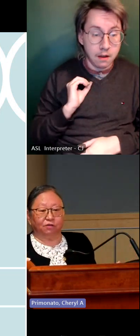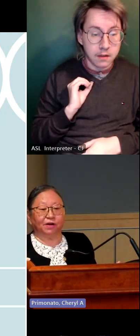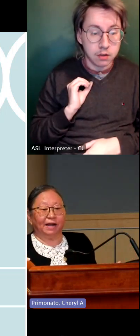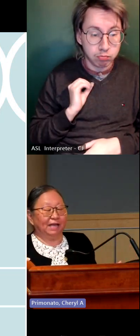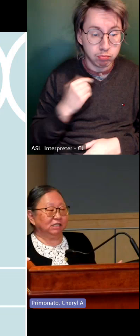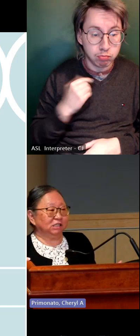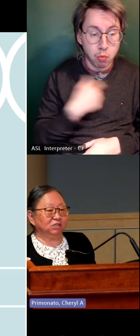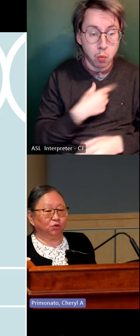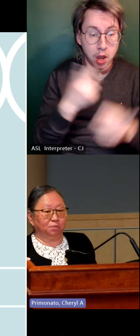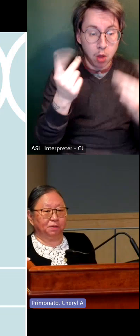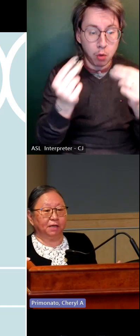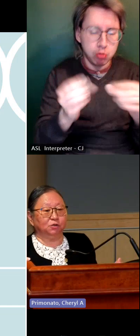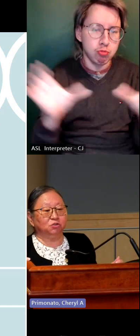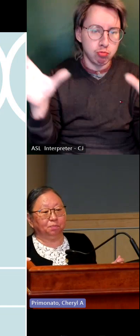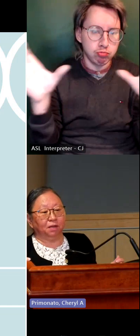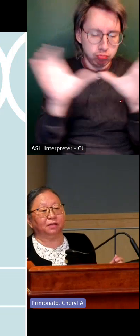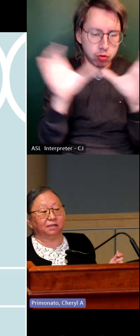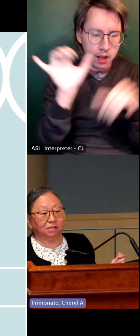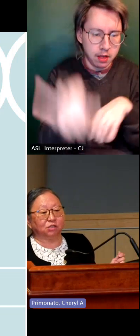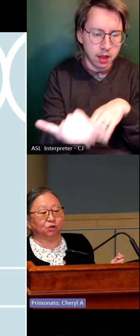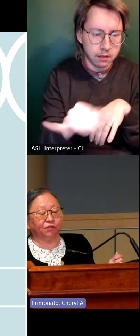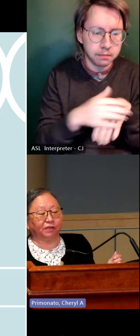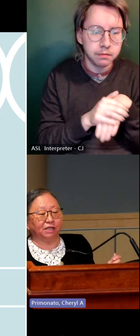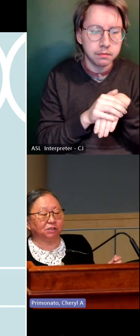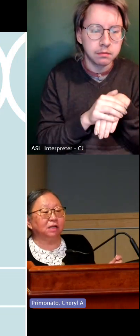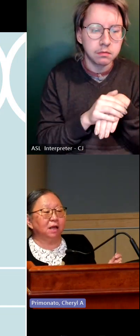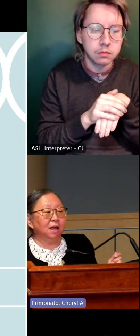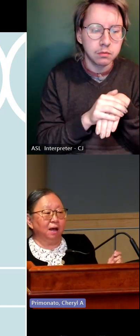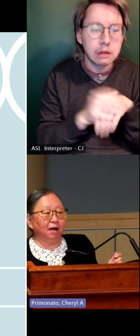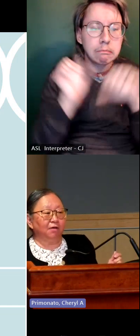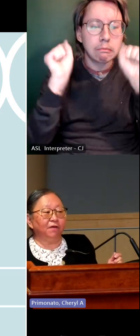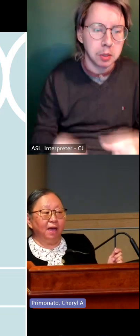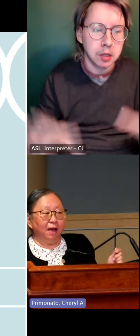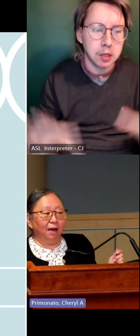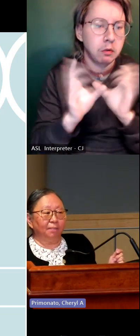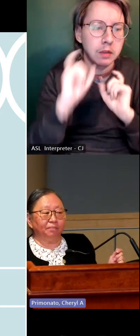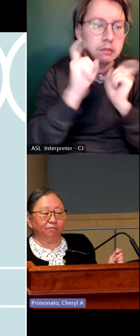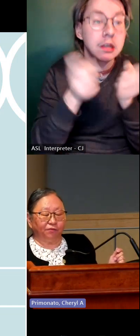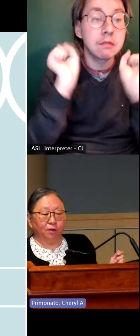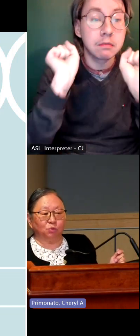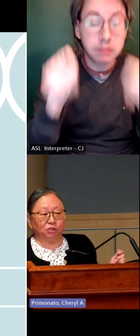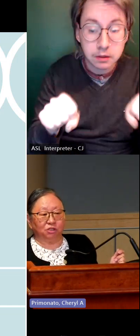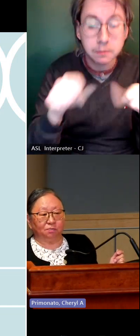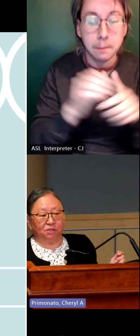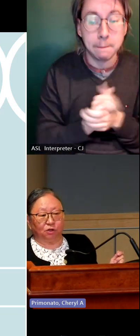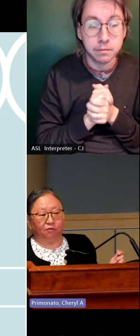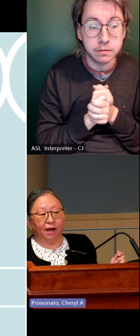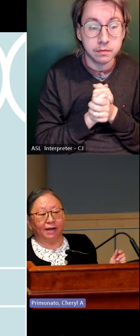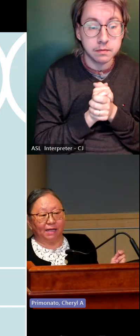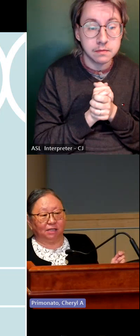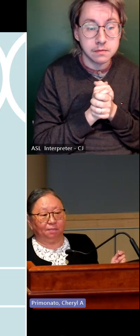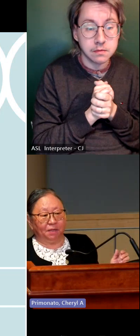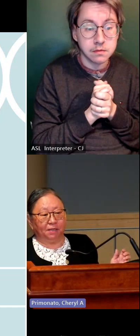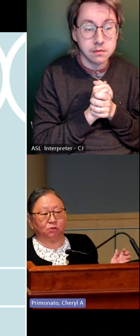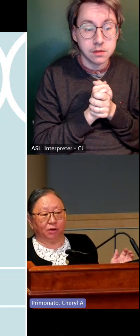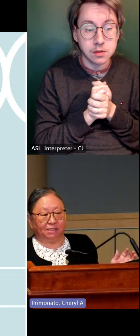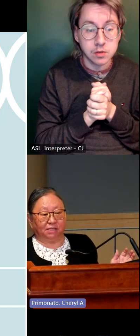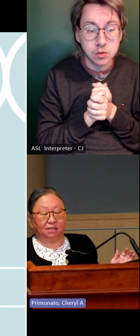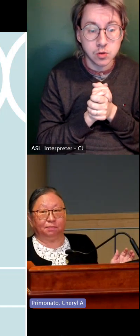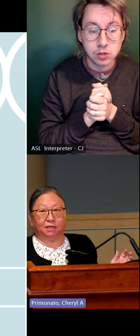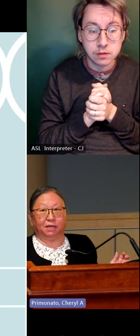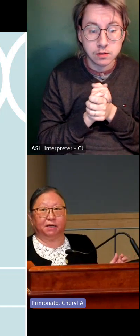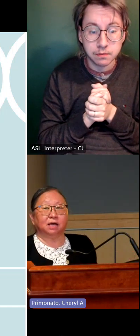5 certifying agencies for the PAUCP that does the certification of firms wishing to be certified as DBEs